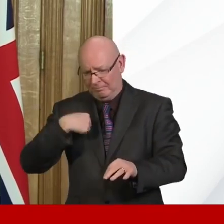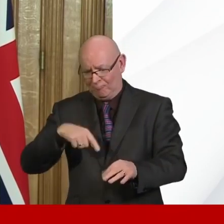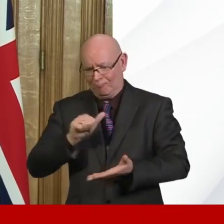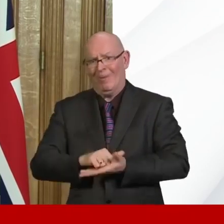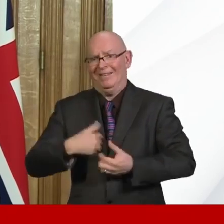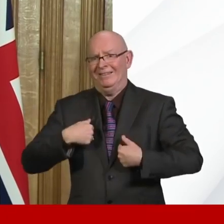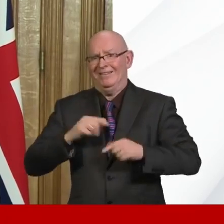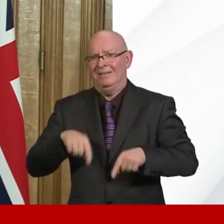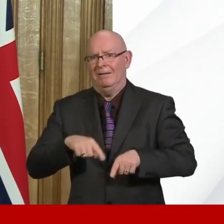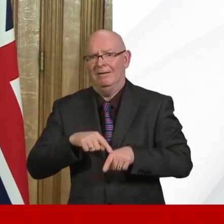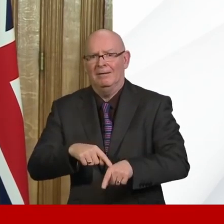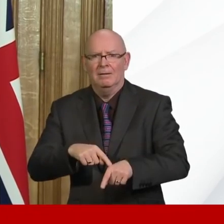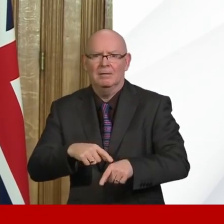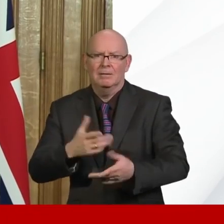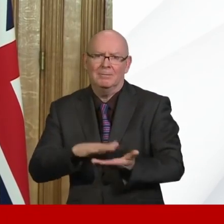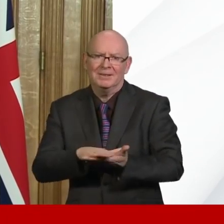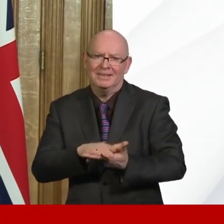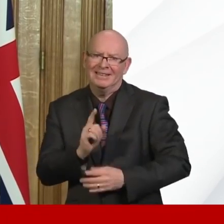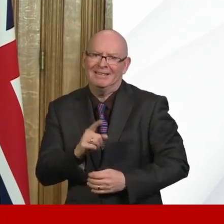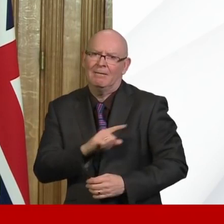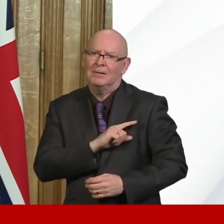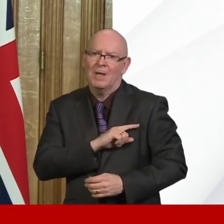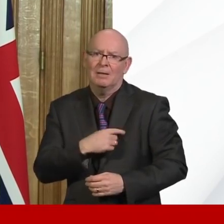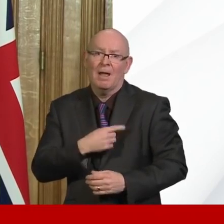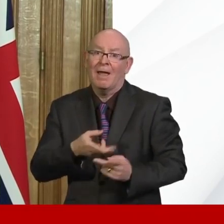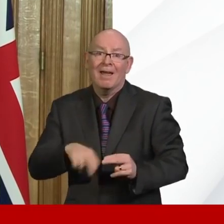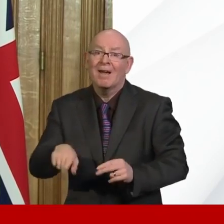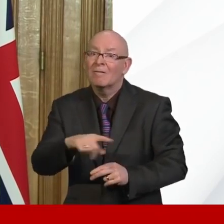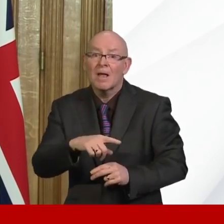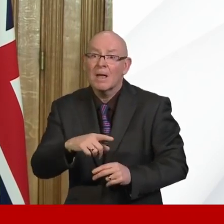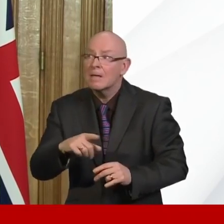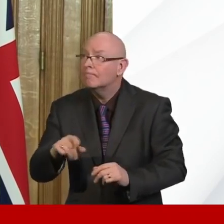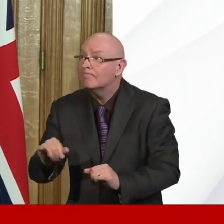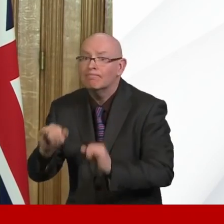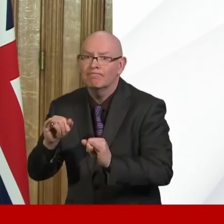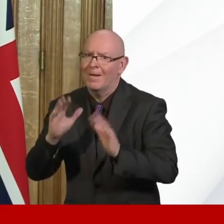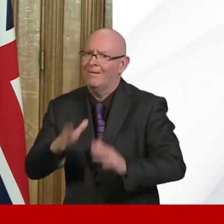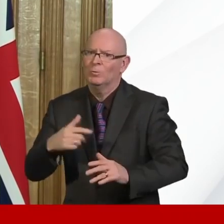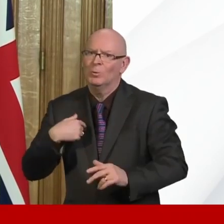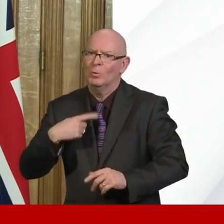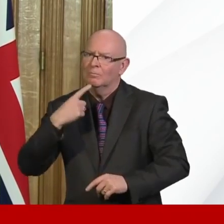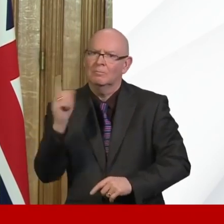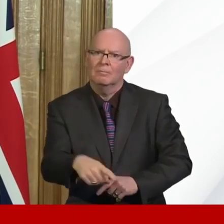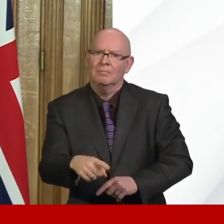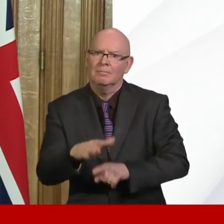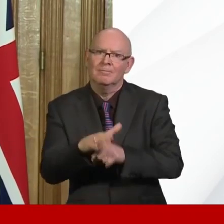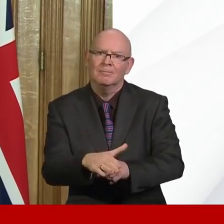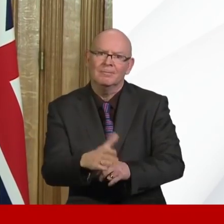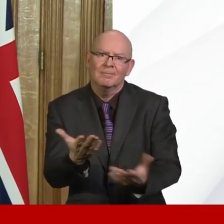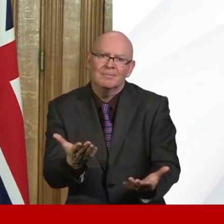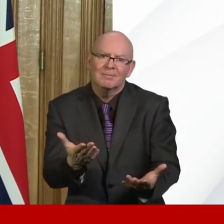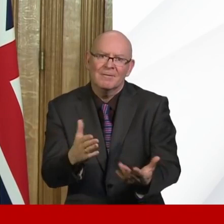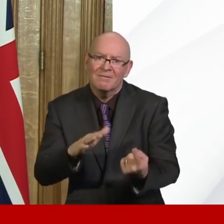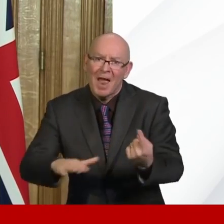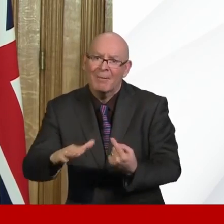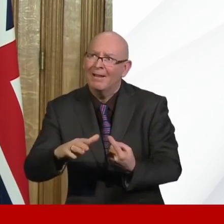will be able to protect our NHS, the fewer deaths we will have and the less suffering